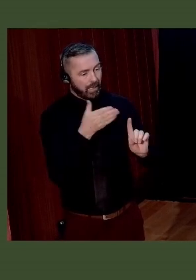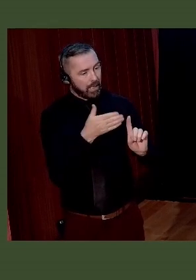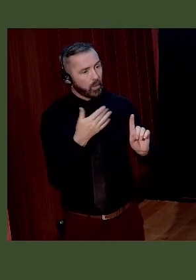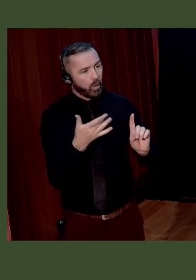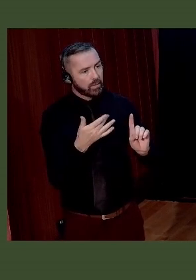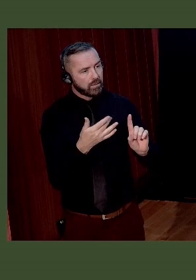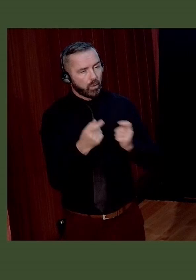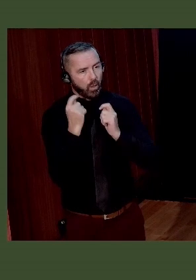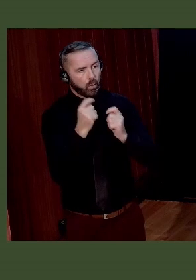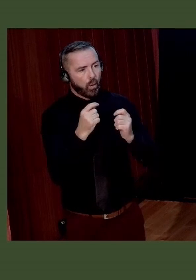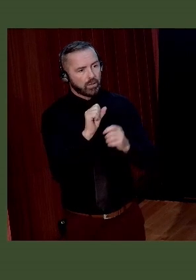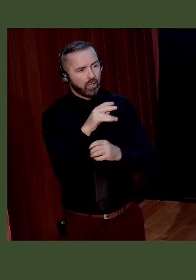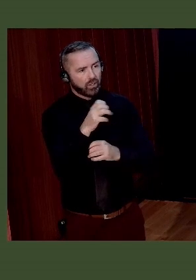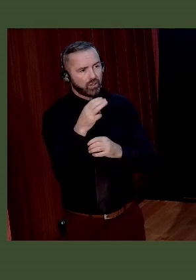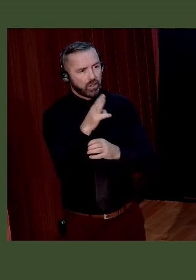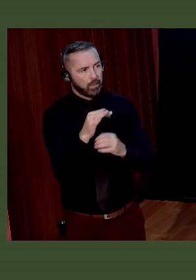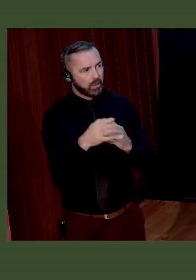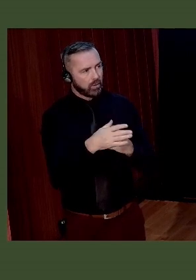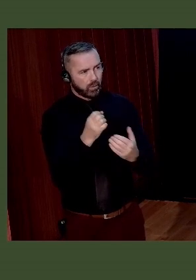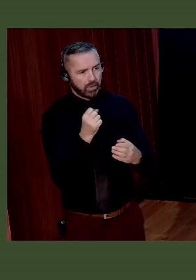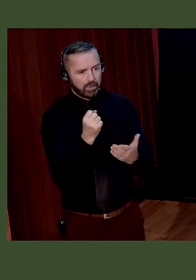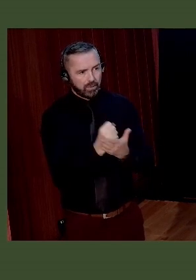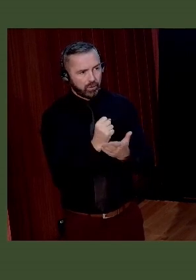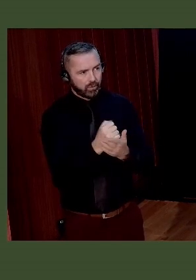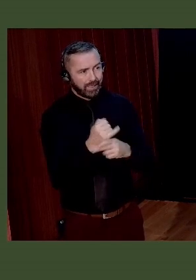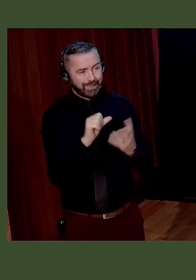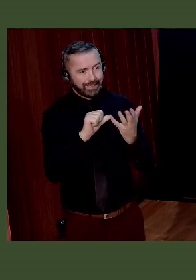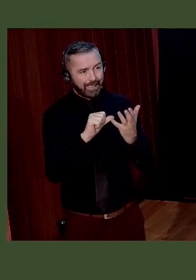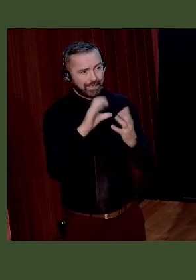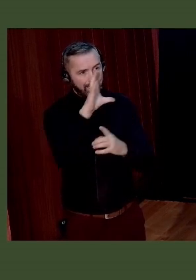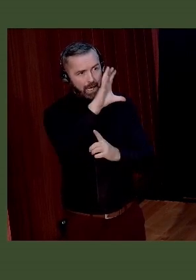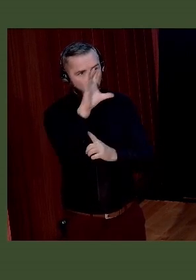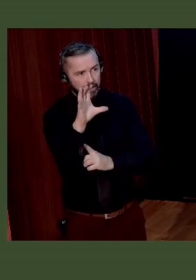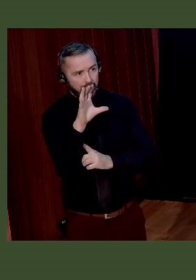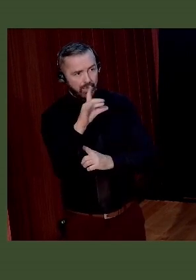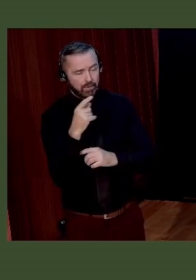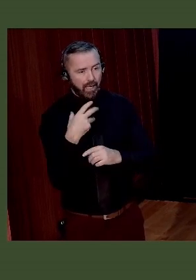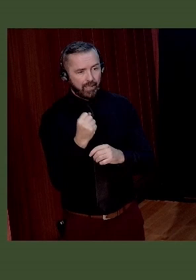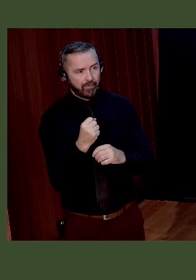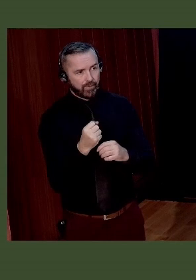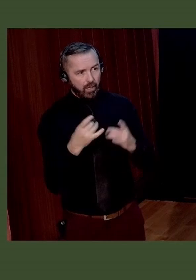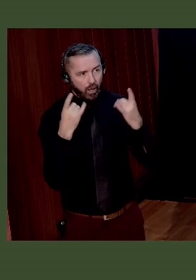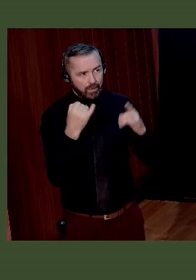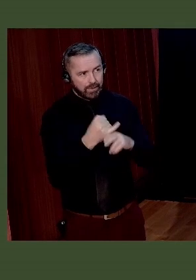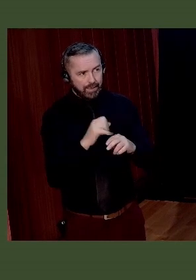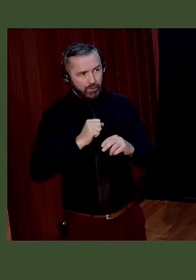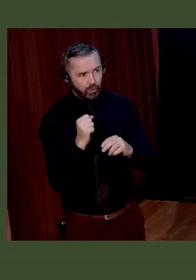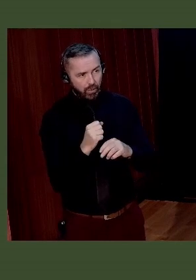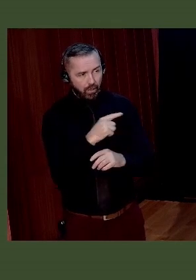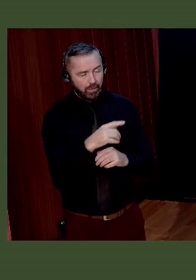awarding scholarships to school children. The Children's Committee in the six counties to spend their holidays at Collage de Bride around the first of